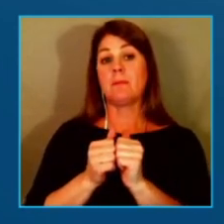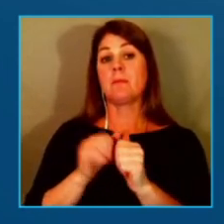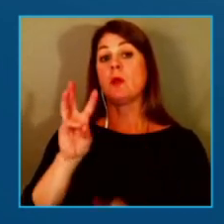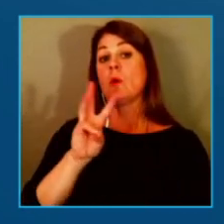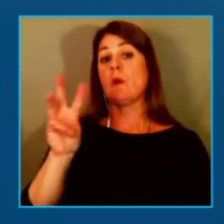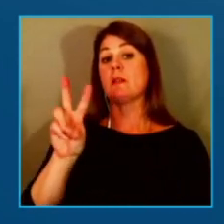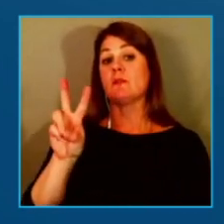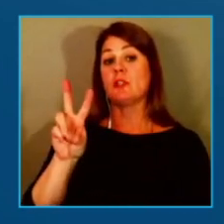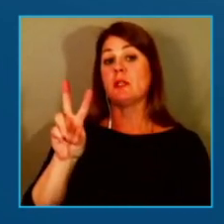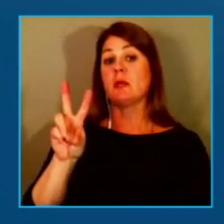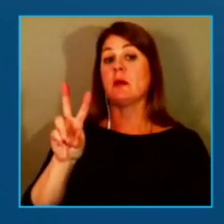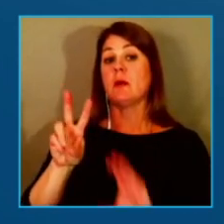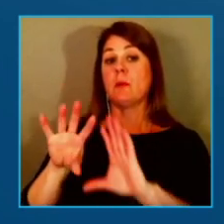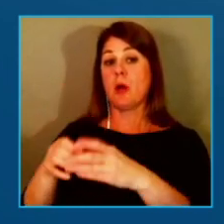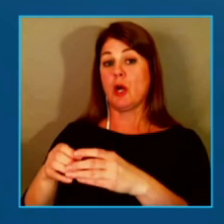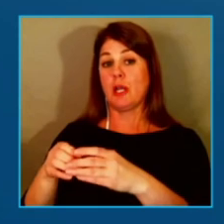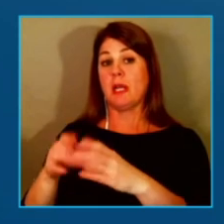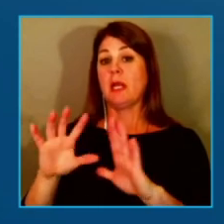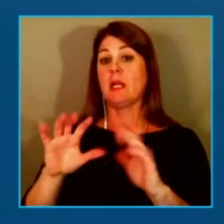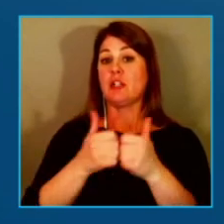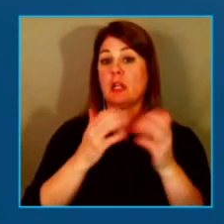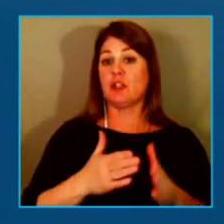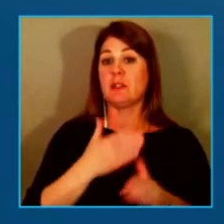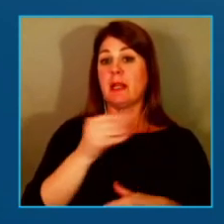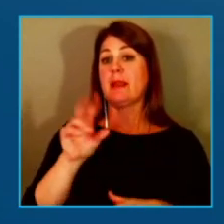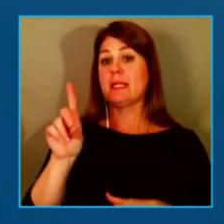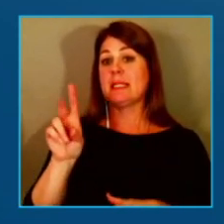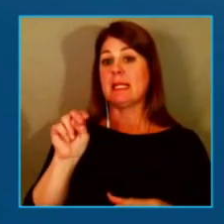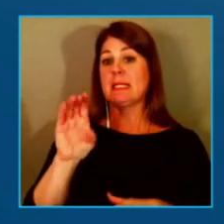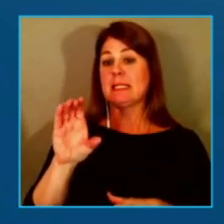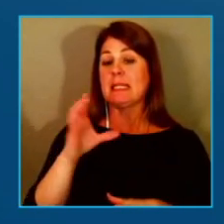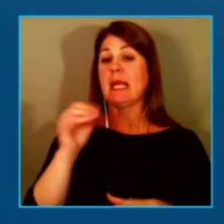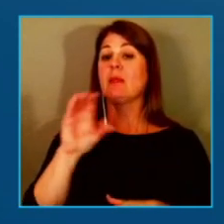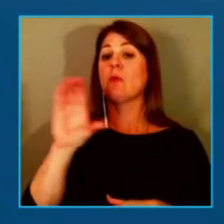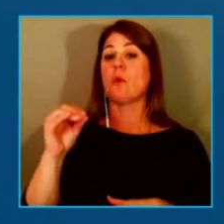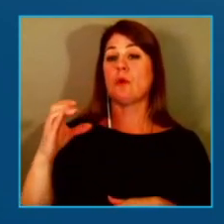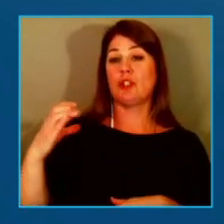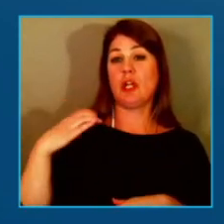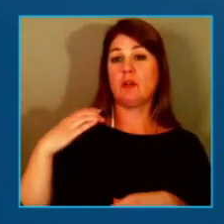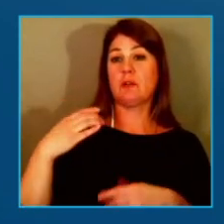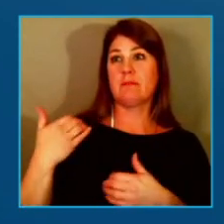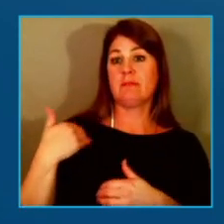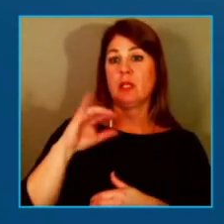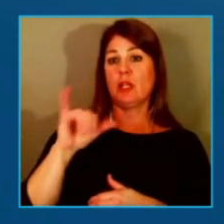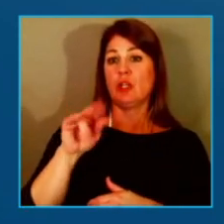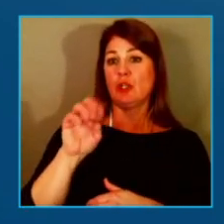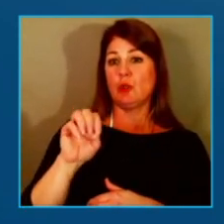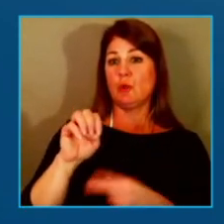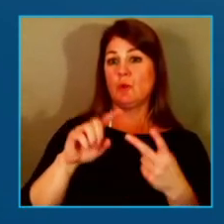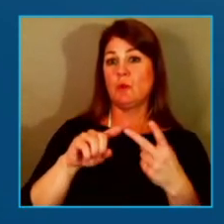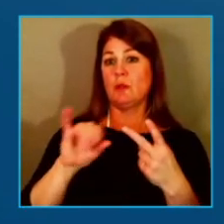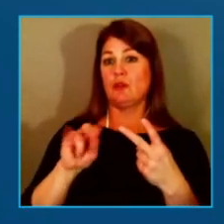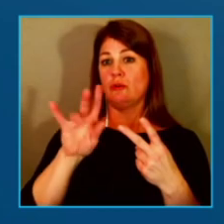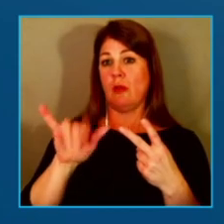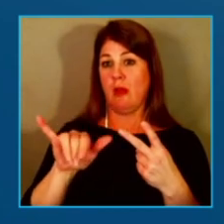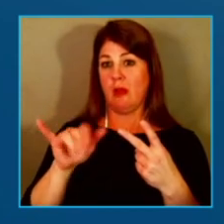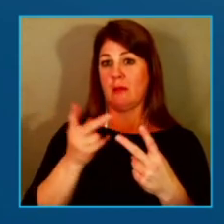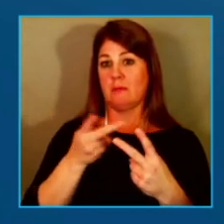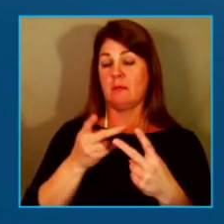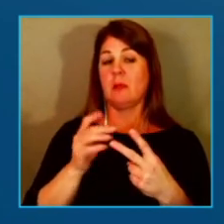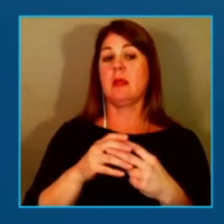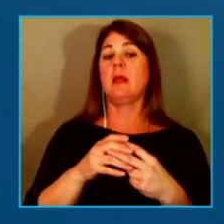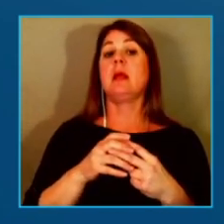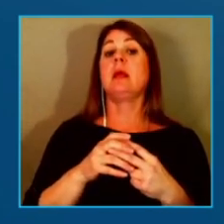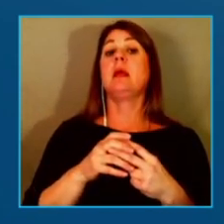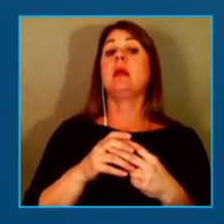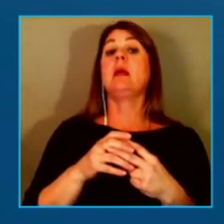the challengers, and the DNC RBC co-chairs entered into in July. And it was our conclusion